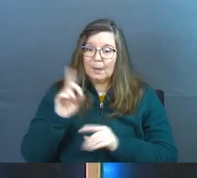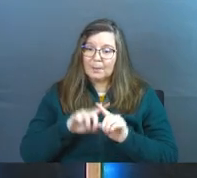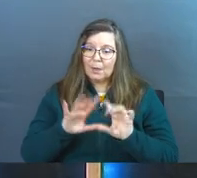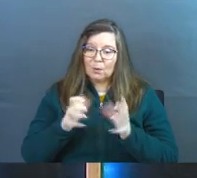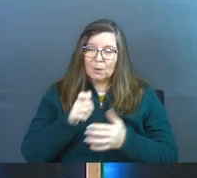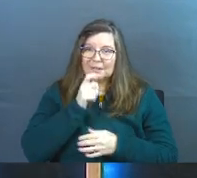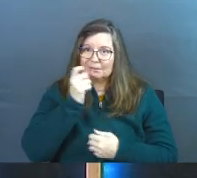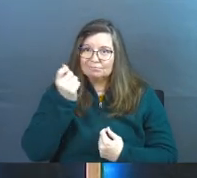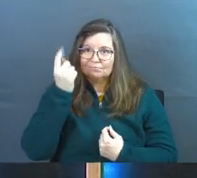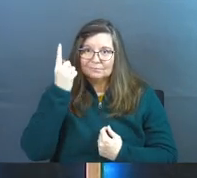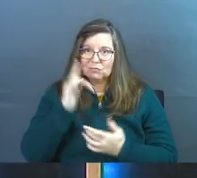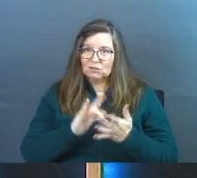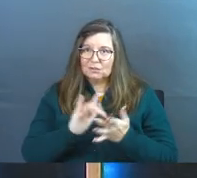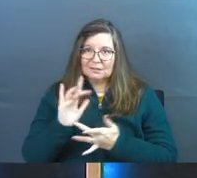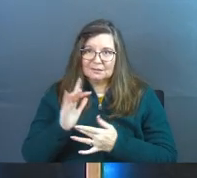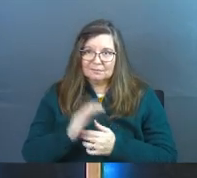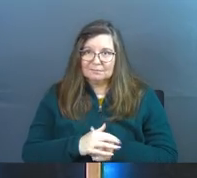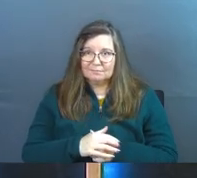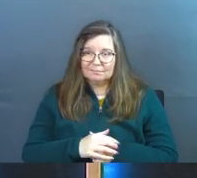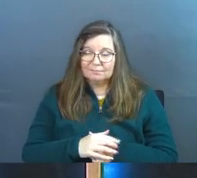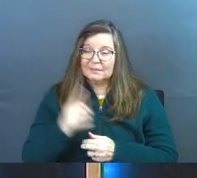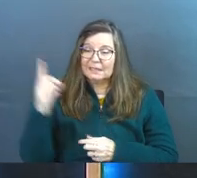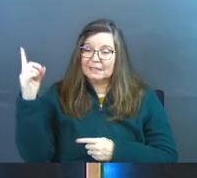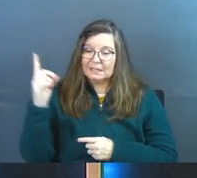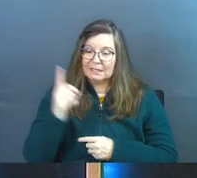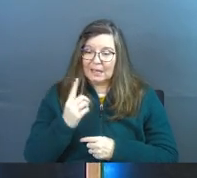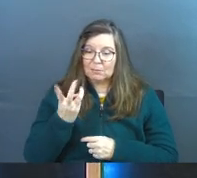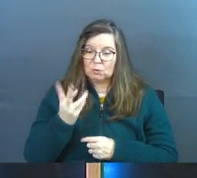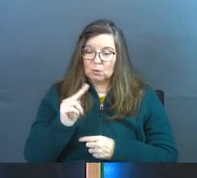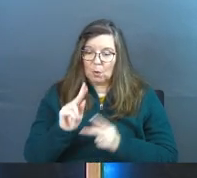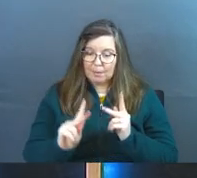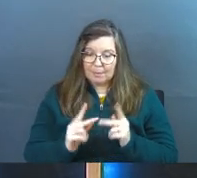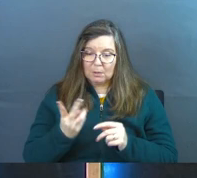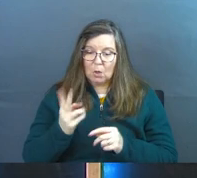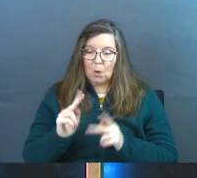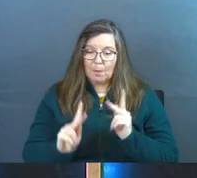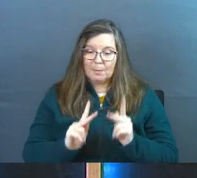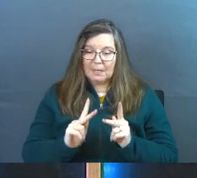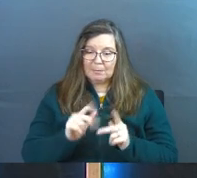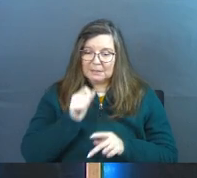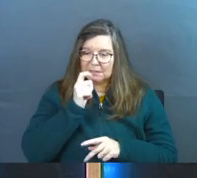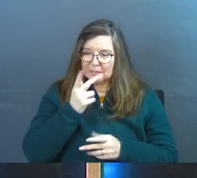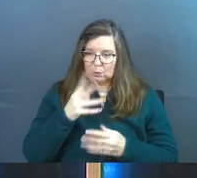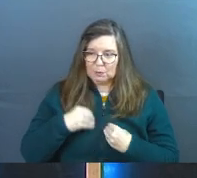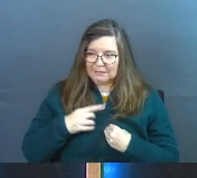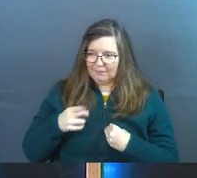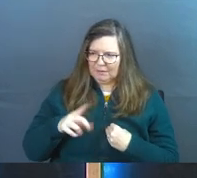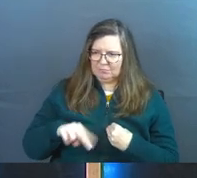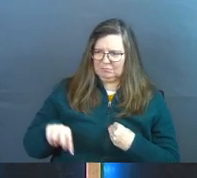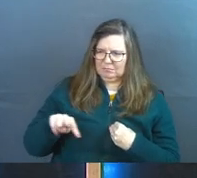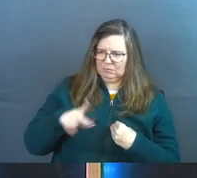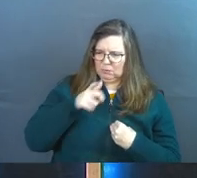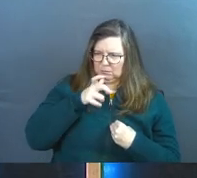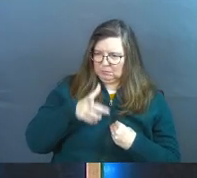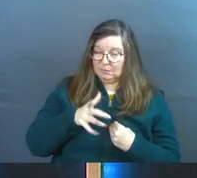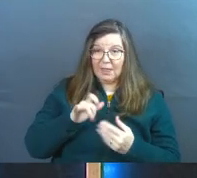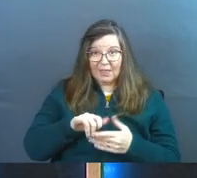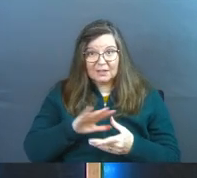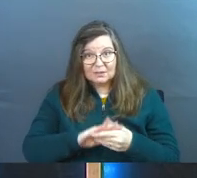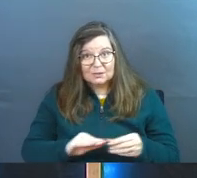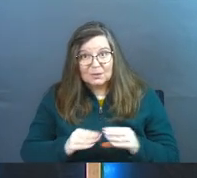world did not know Jesus. He came to his own people, and his own people did not receive him. Isn't that the story?